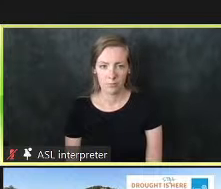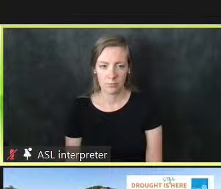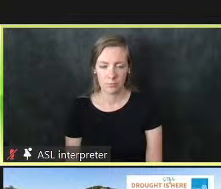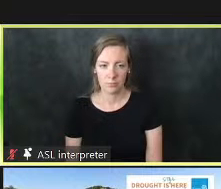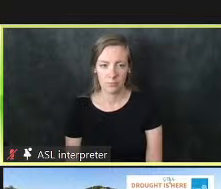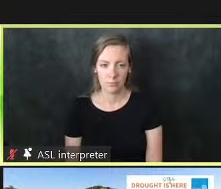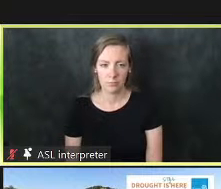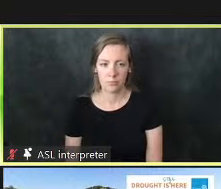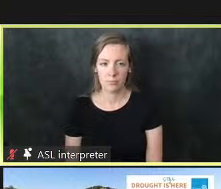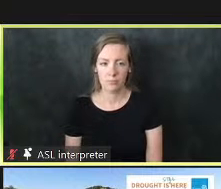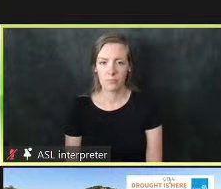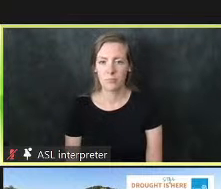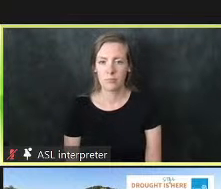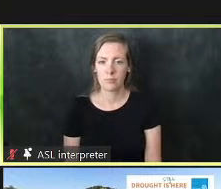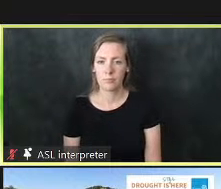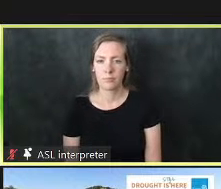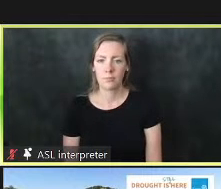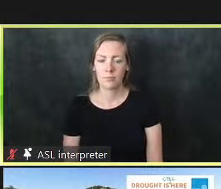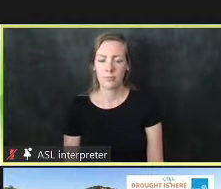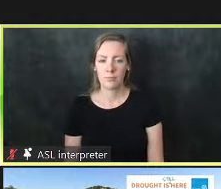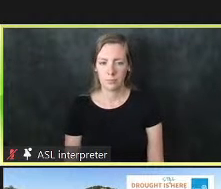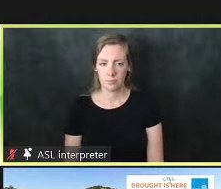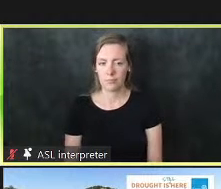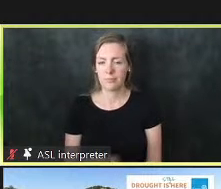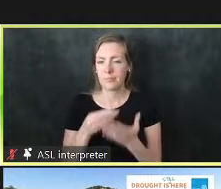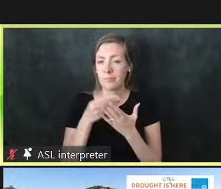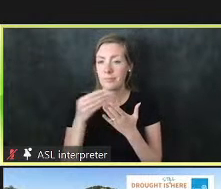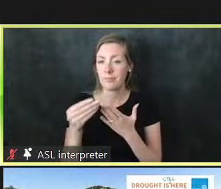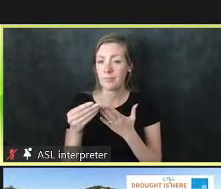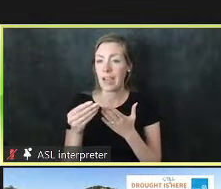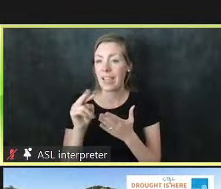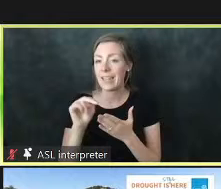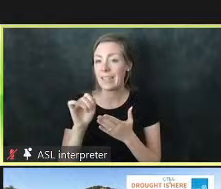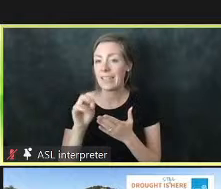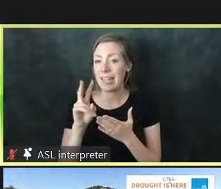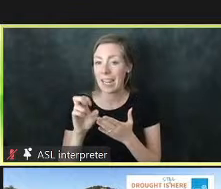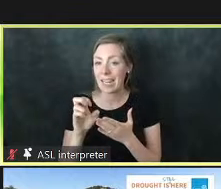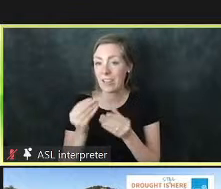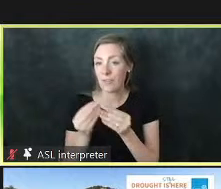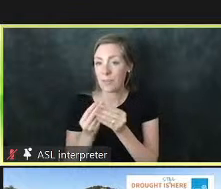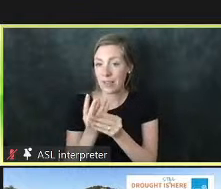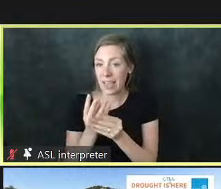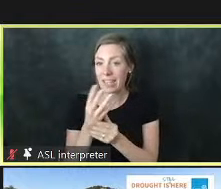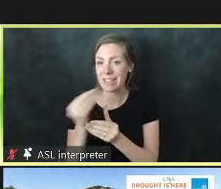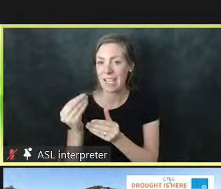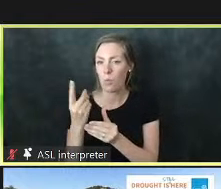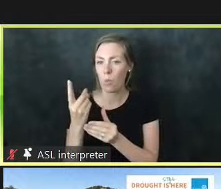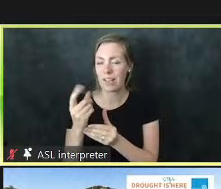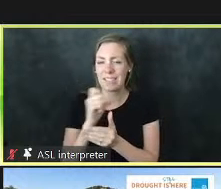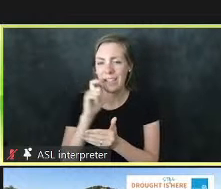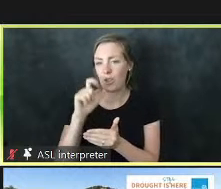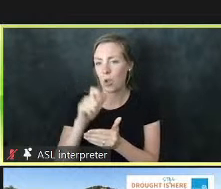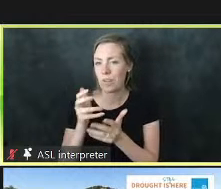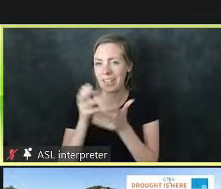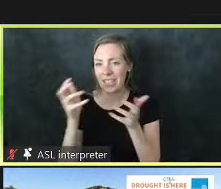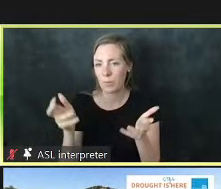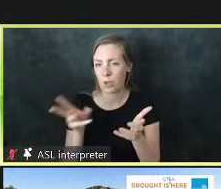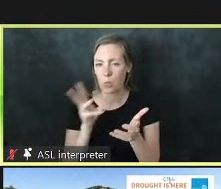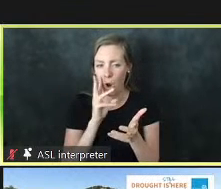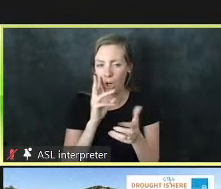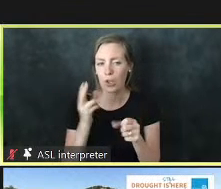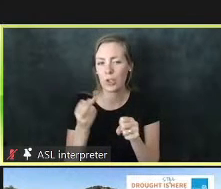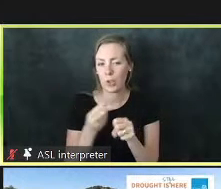Install low water use and también drought tolerant and permite native plants. plantas There's nativas o information de available bajo on uso de